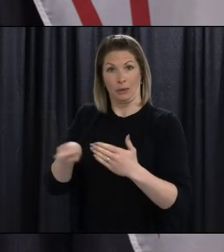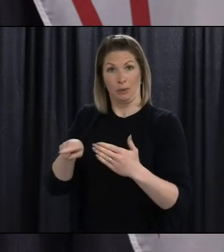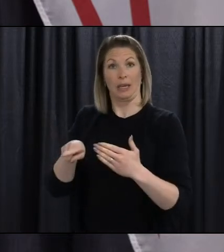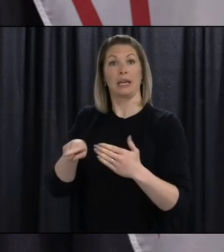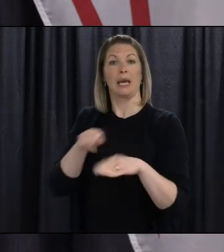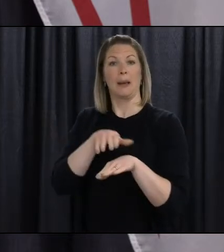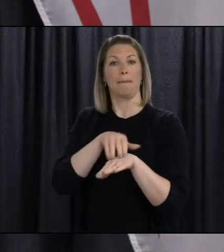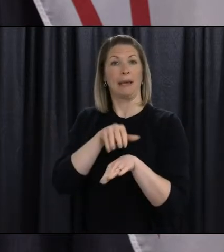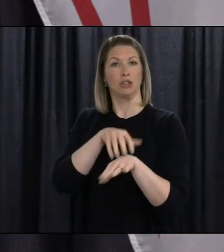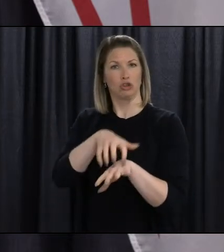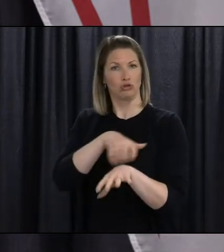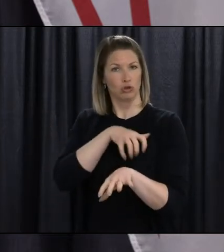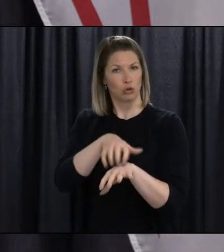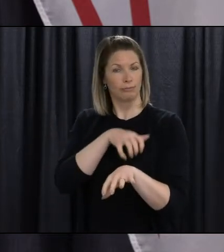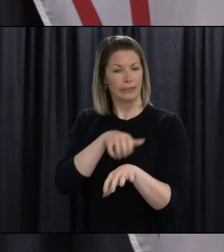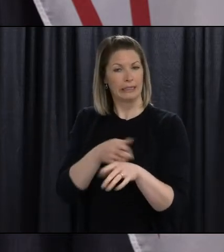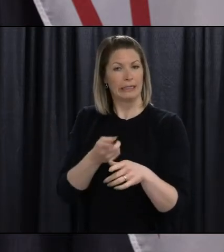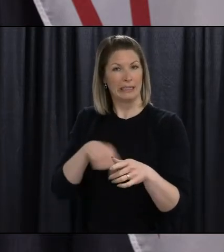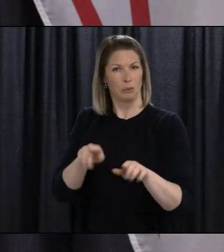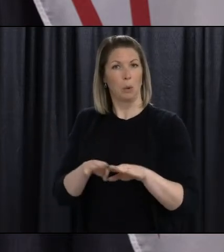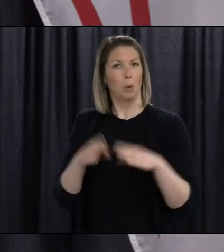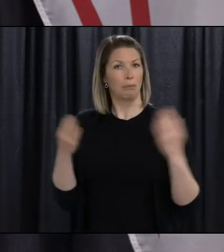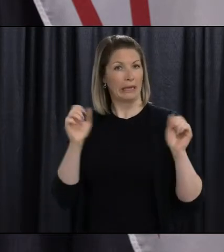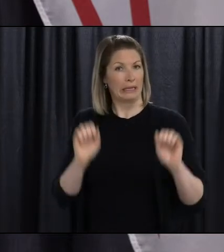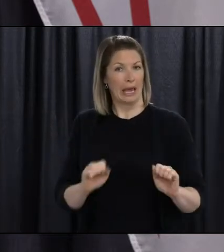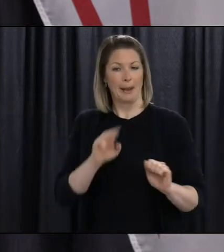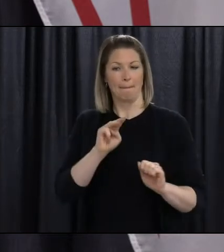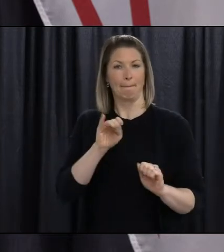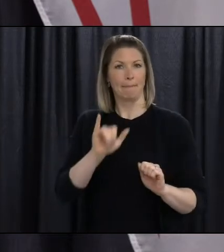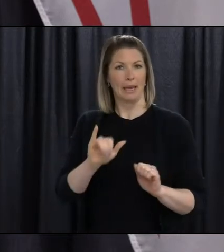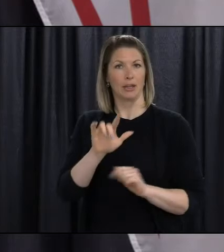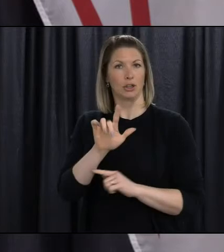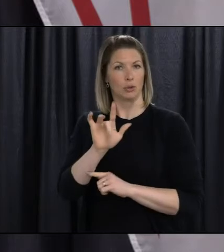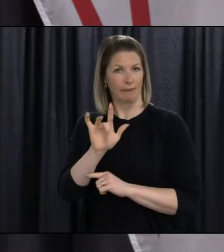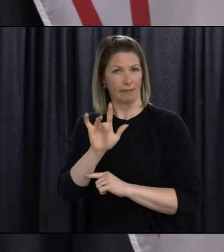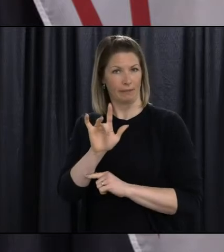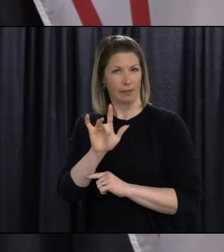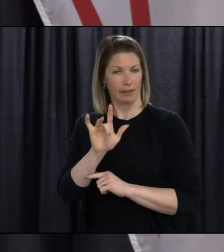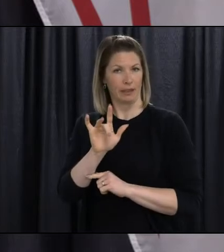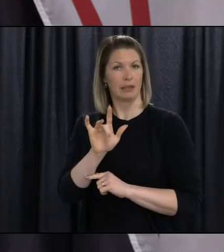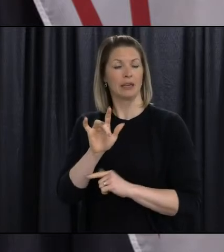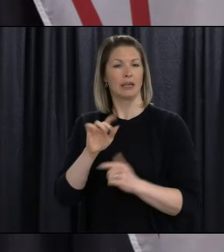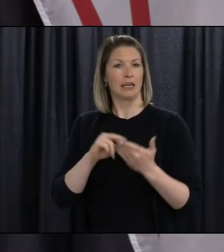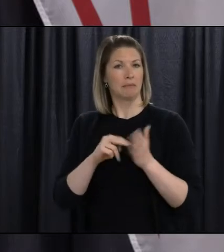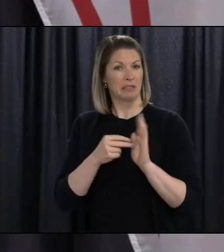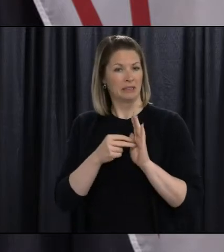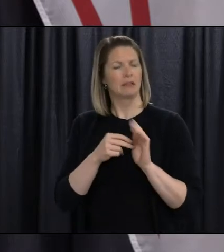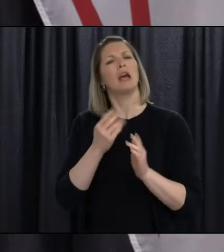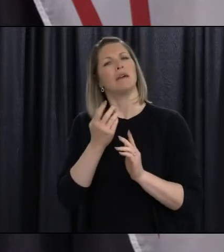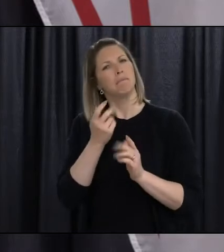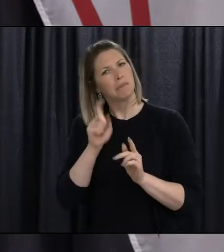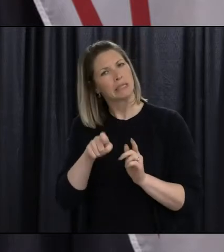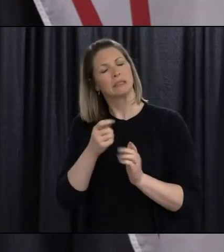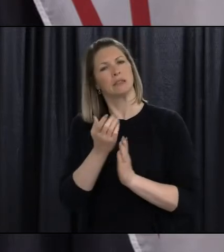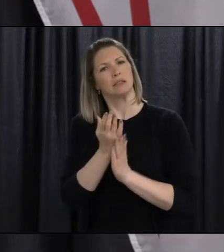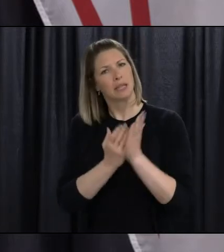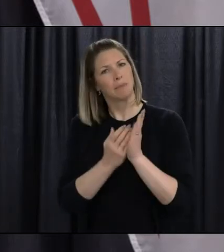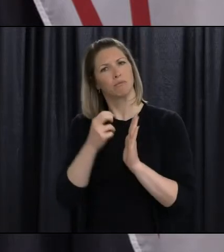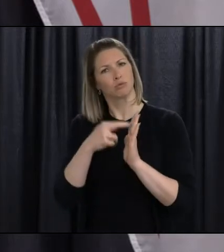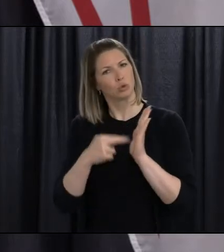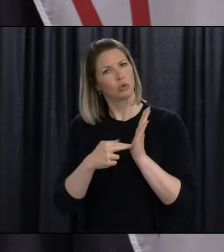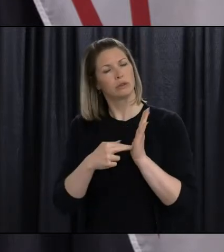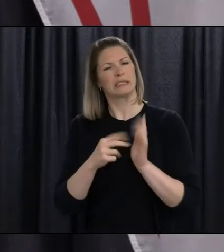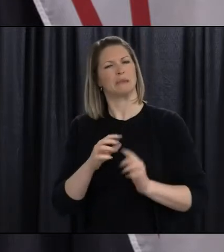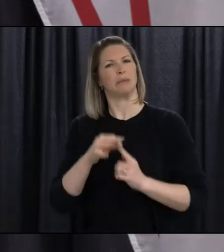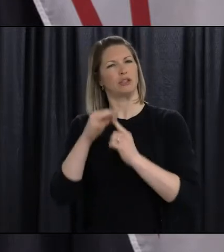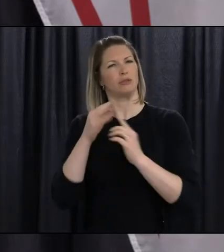with some restrictions in place. So for tennis, players using outdoor tennis courts are required to bring and label their own